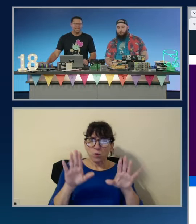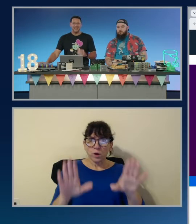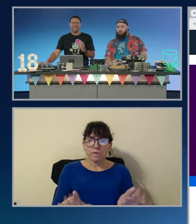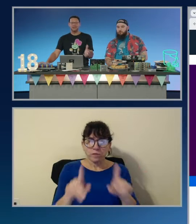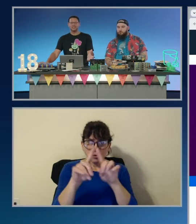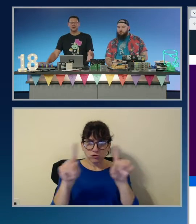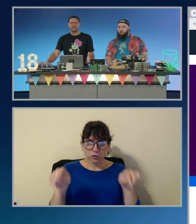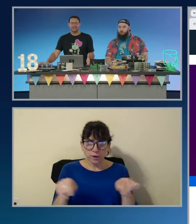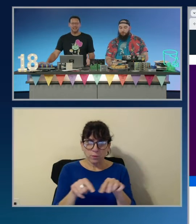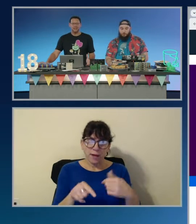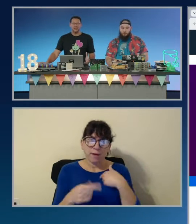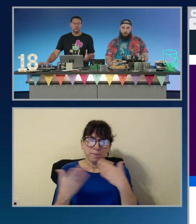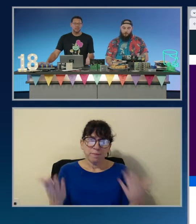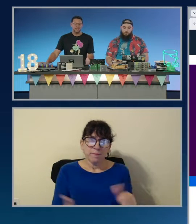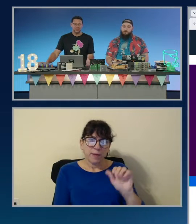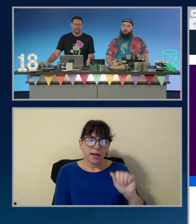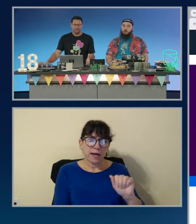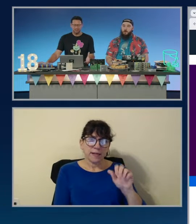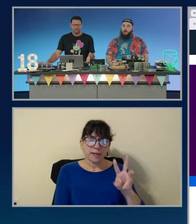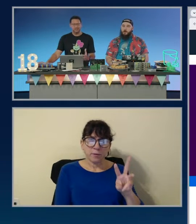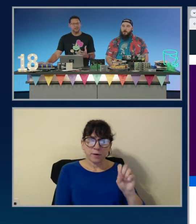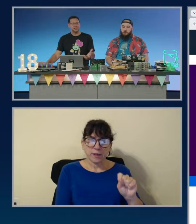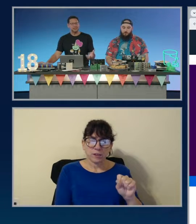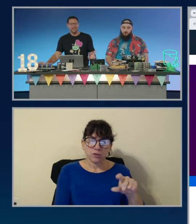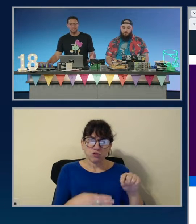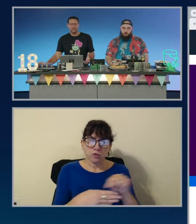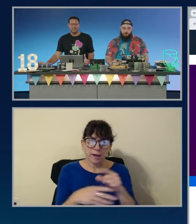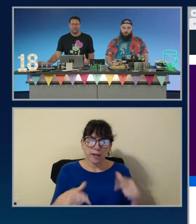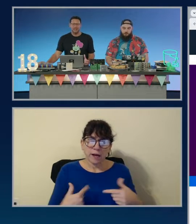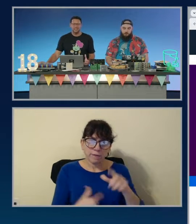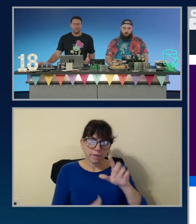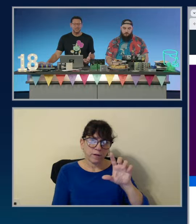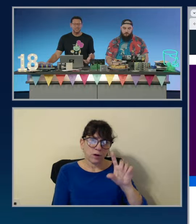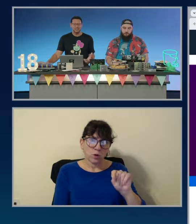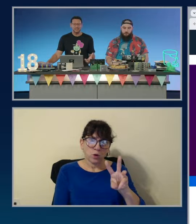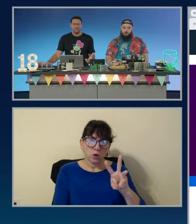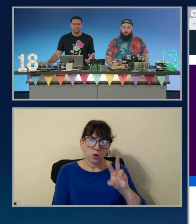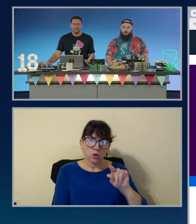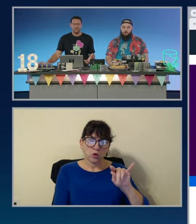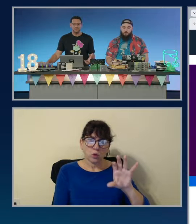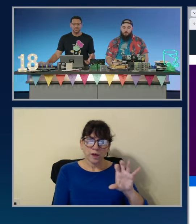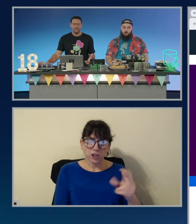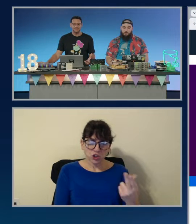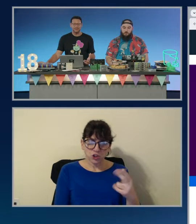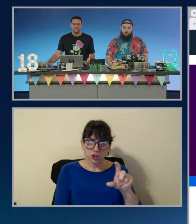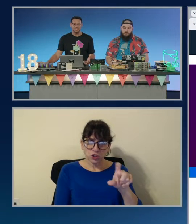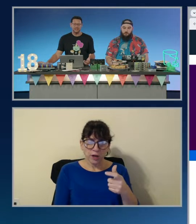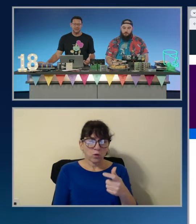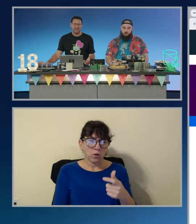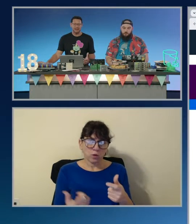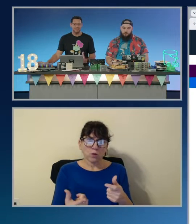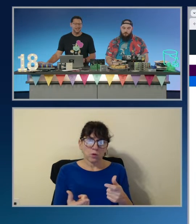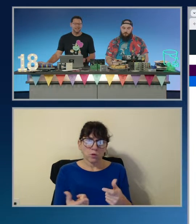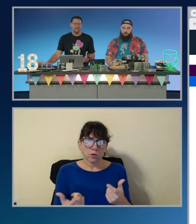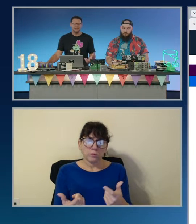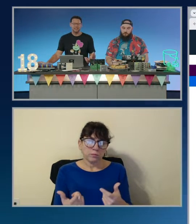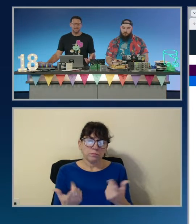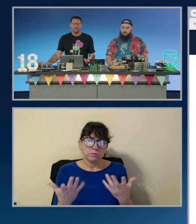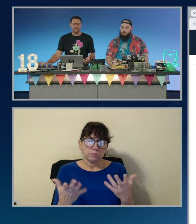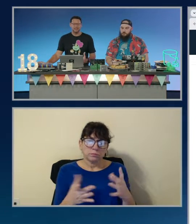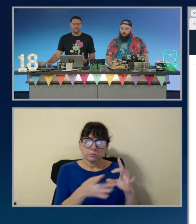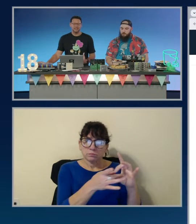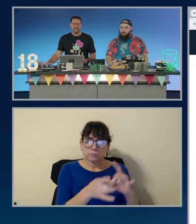here? AWS Training Live's Twitch channel, or sorry, the landing page. And actually what we can see is there's a whole lot of information. So we have